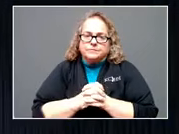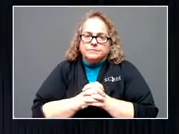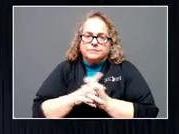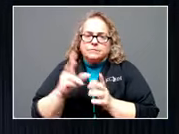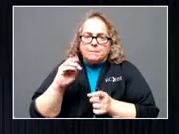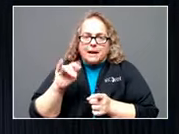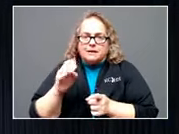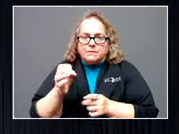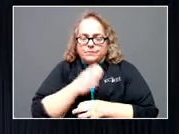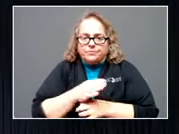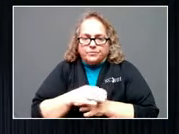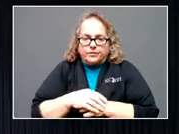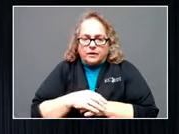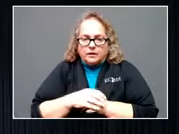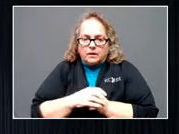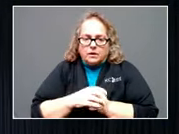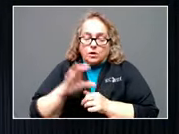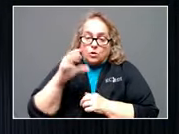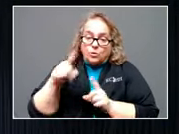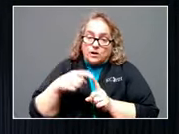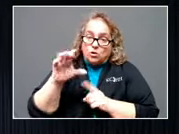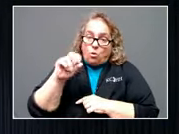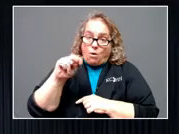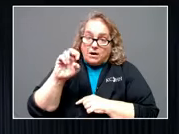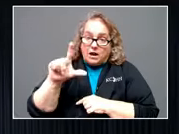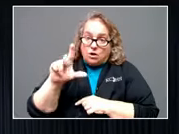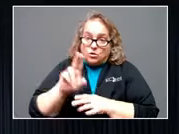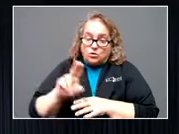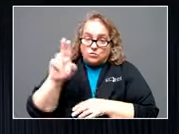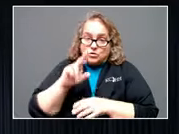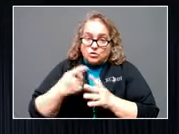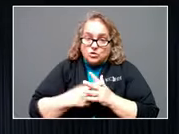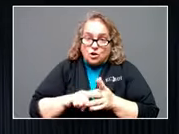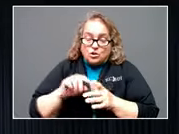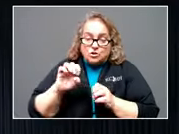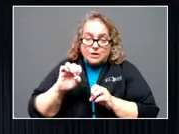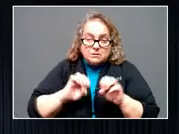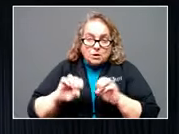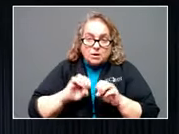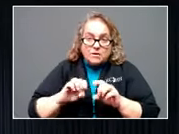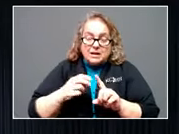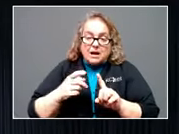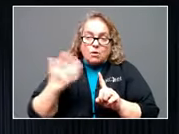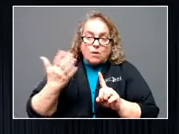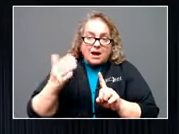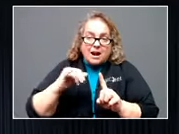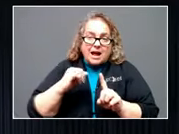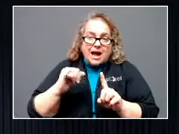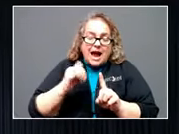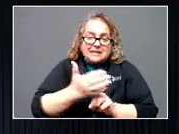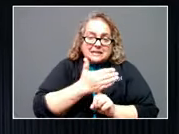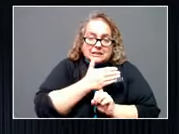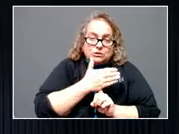Cornell University started experimenting with shortening the isolation period in, I think, October, they stipulated